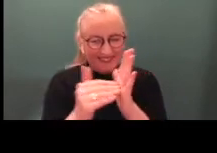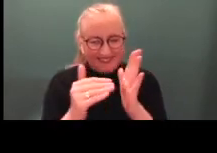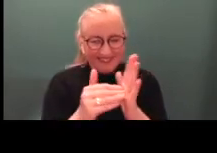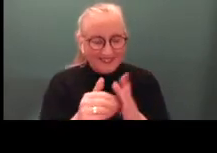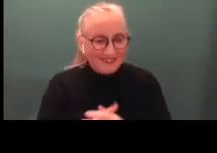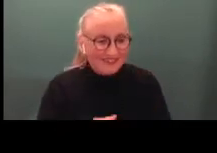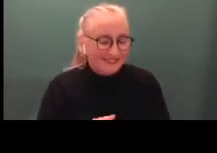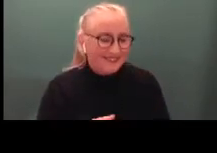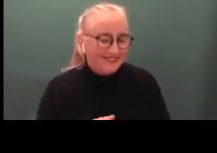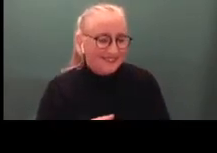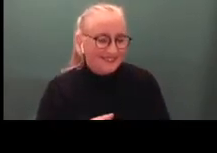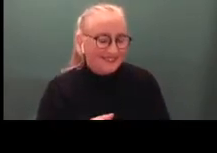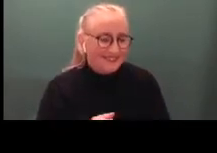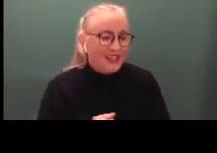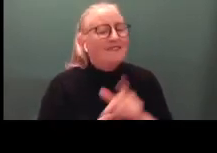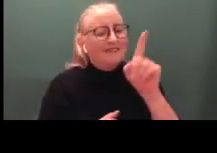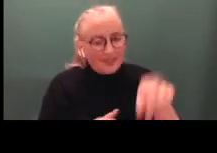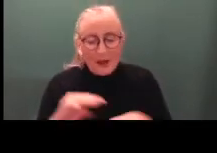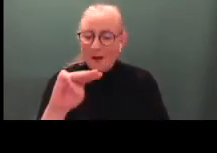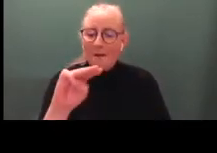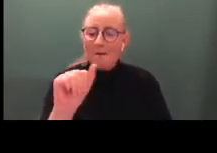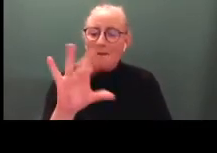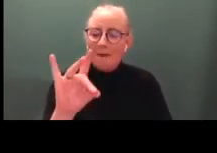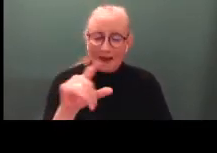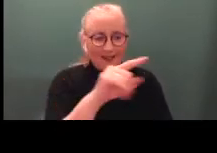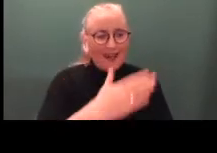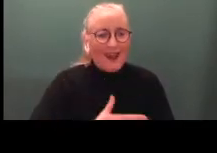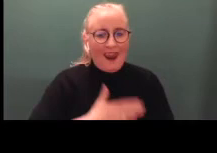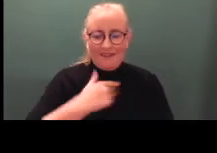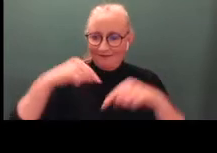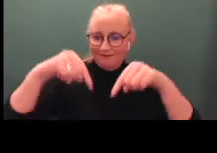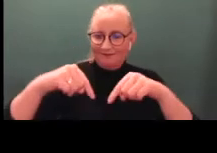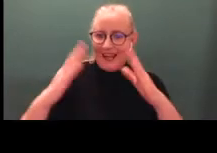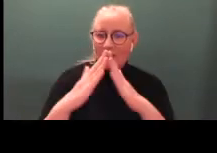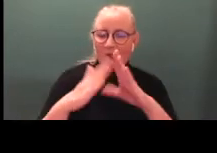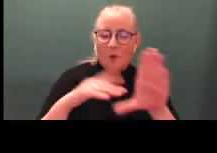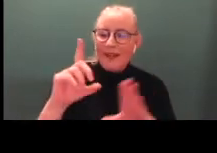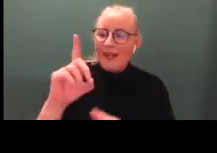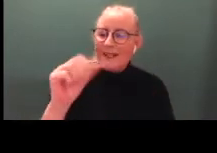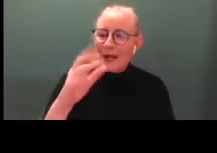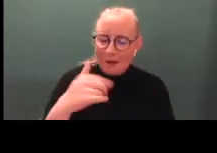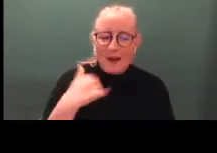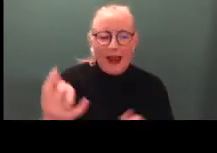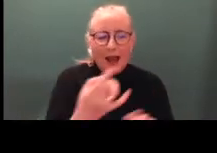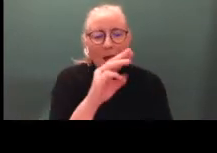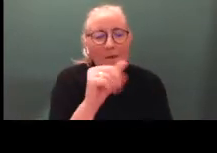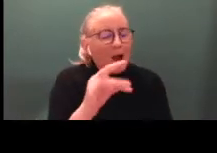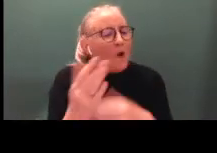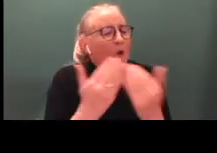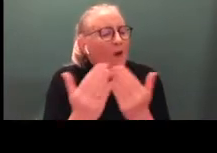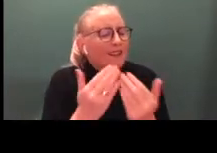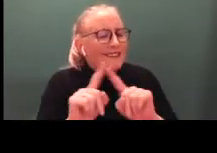Yeah. No. So, Mark also lives in Rockwell with Damien, and we're just going to ask Mark. So, Mark, what is the